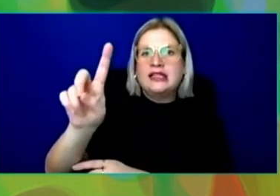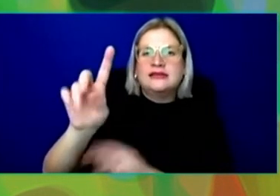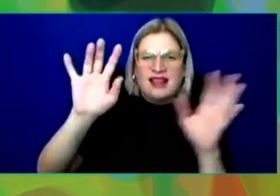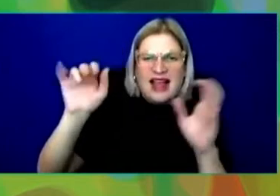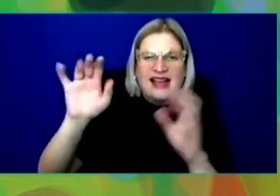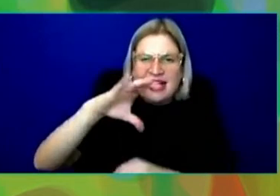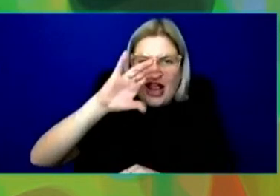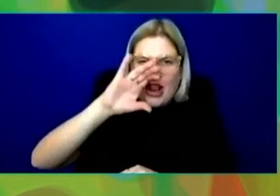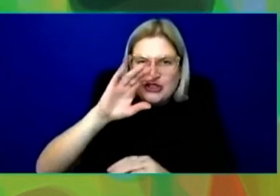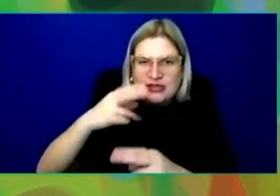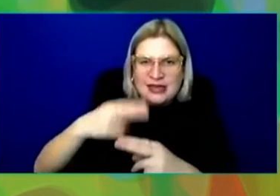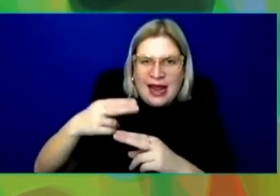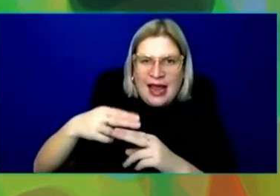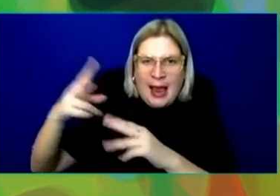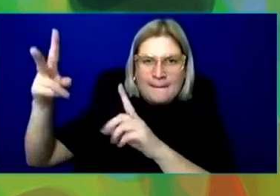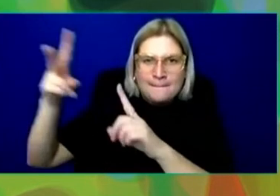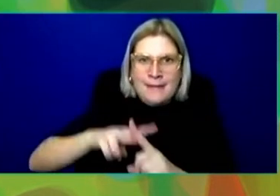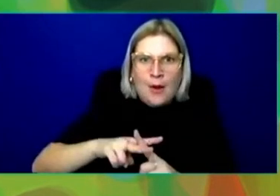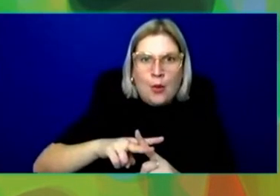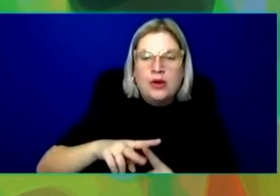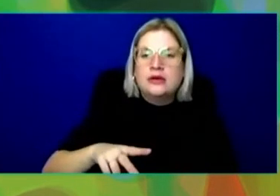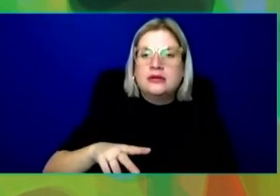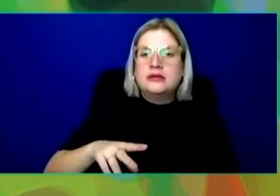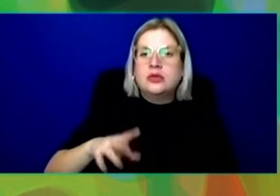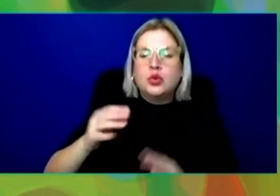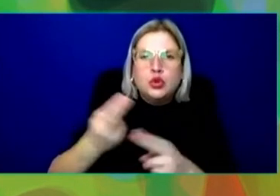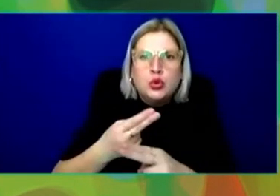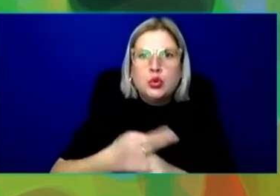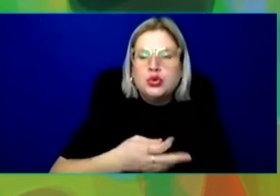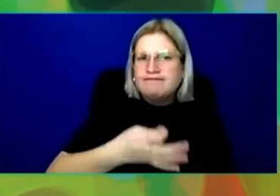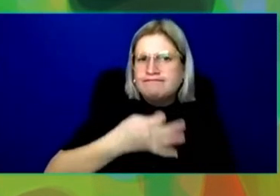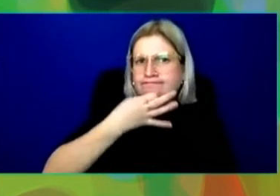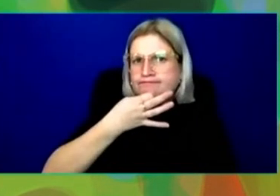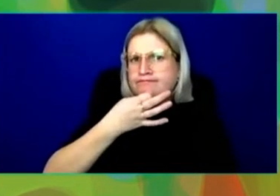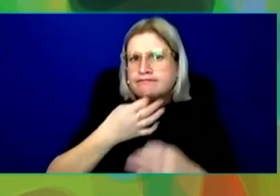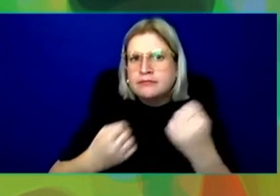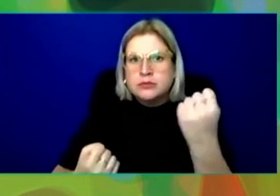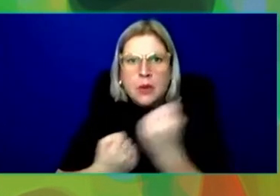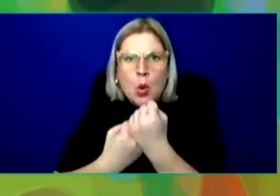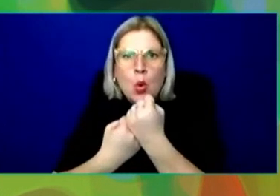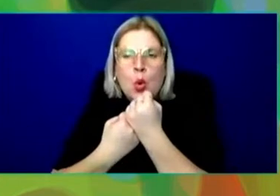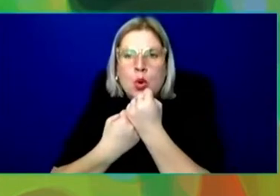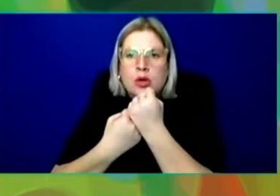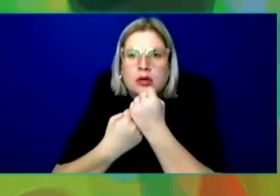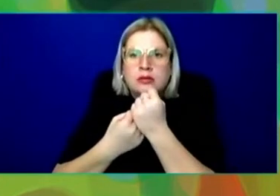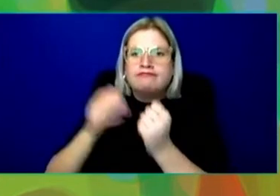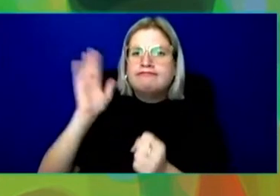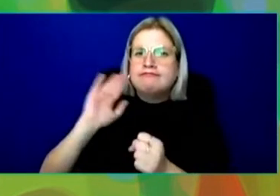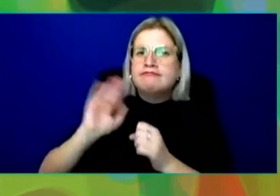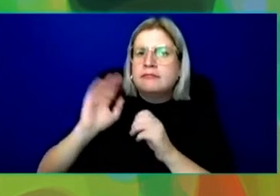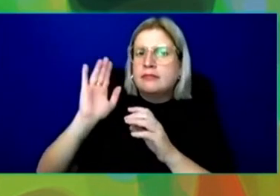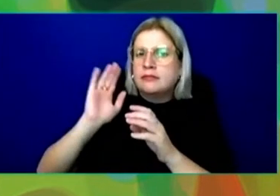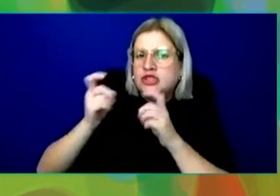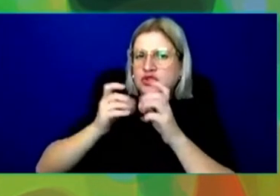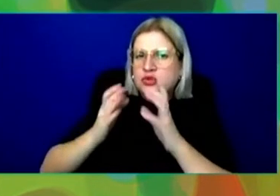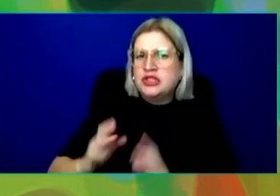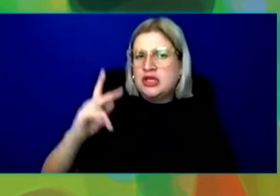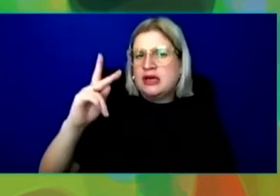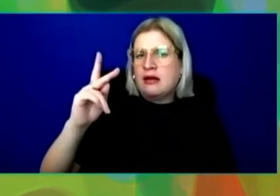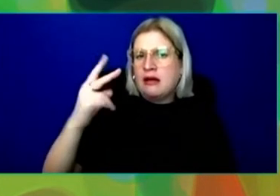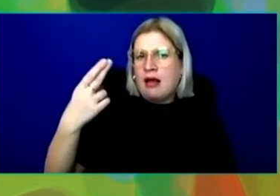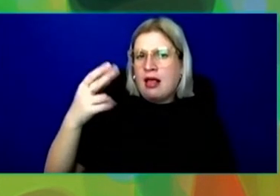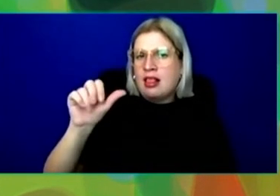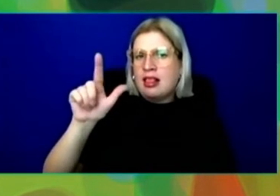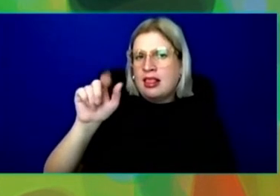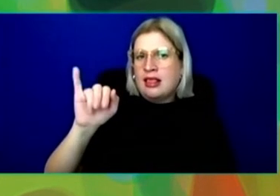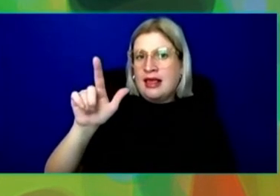networks collectively and our expertise, and with the great support of the then director of the Schomburg, Khalil Muhammad, to